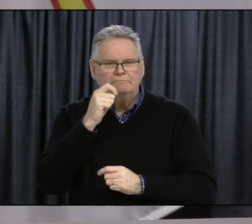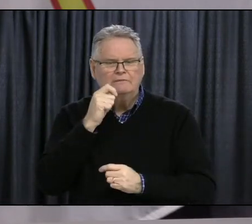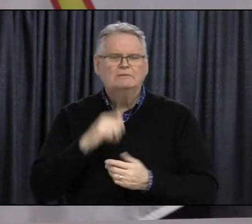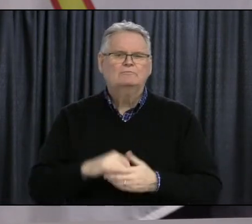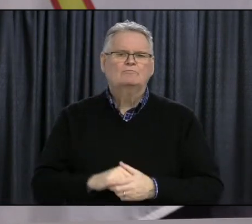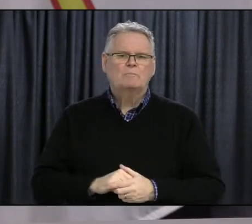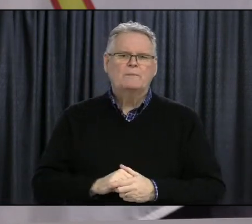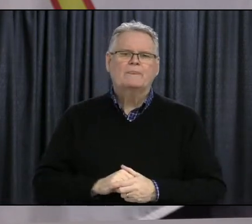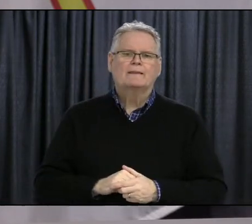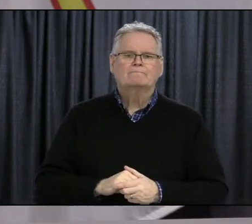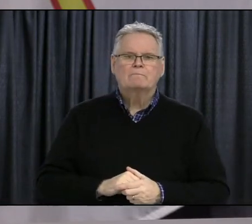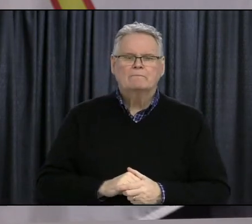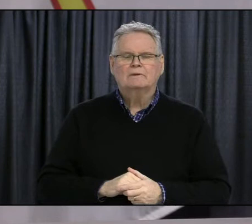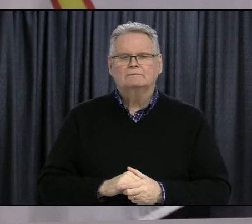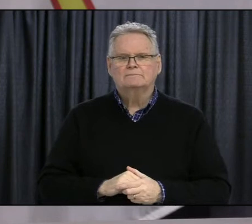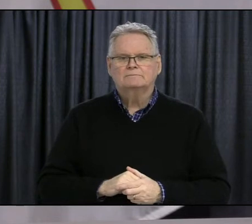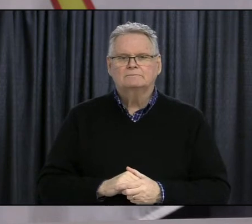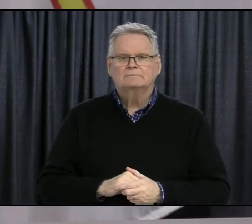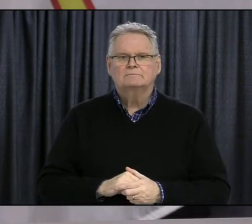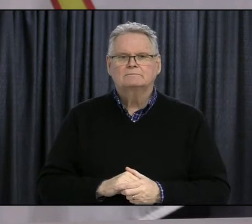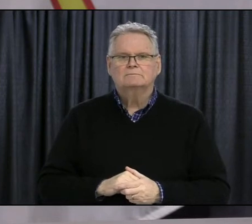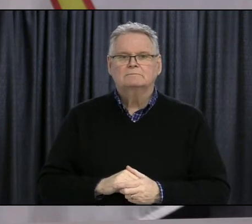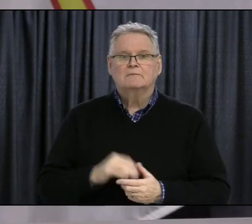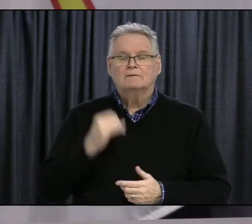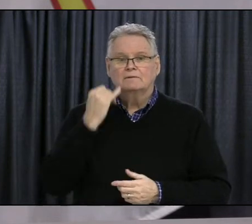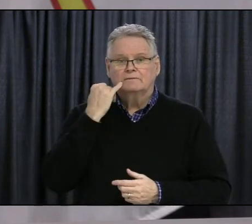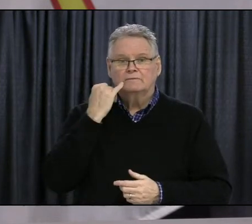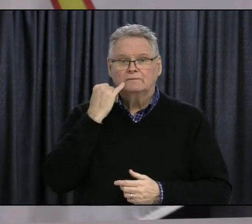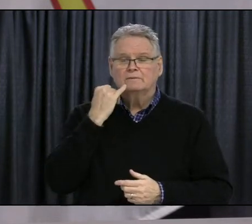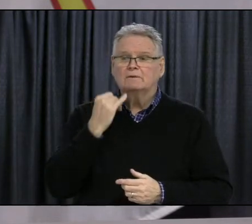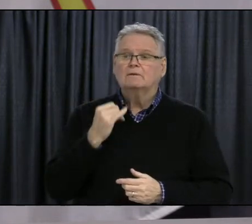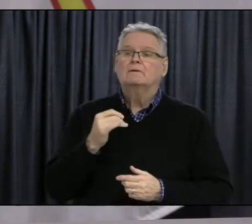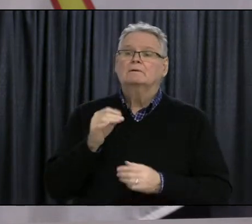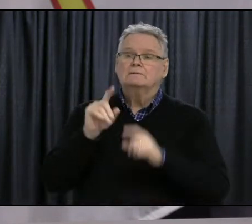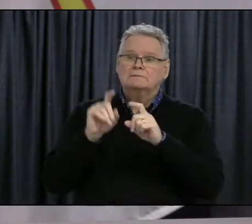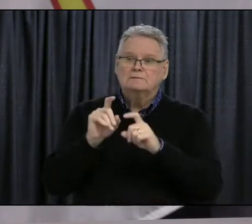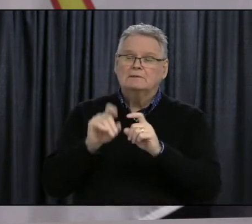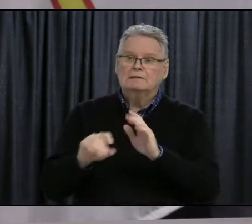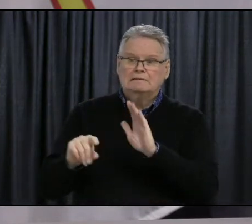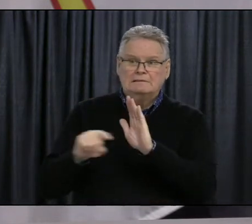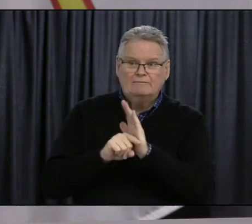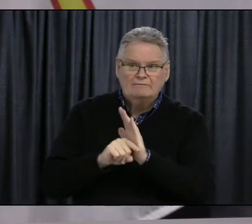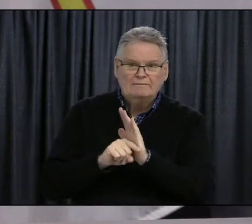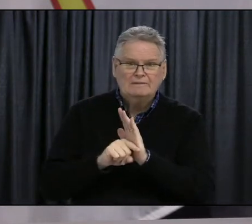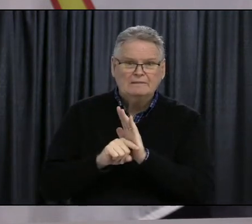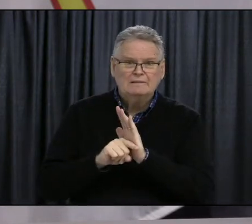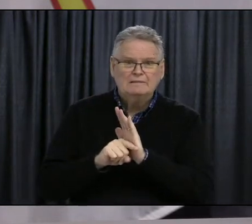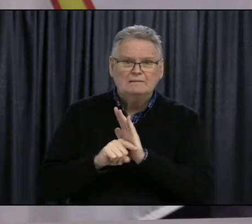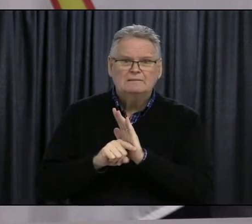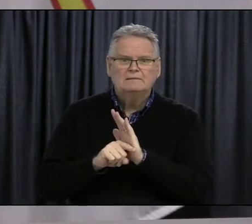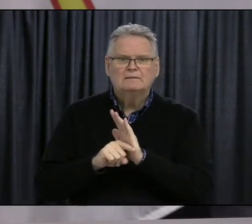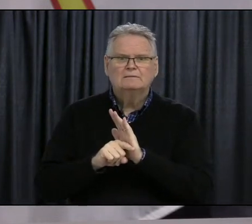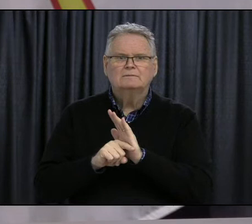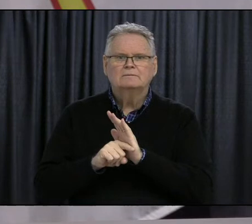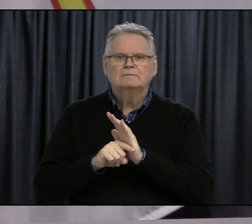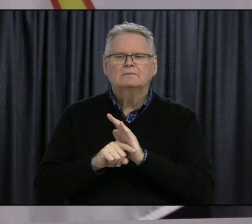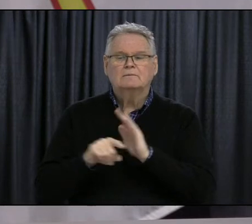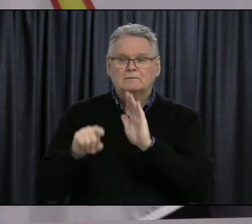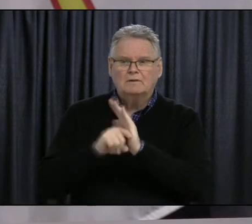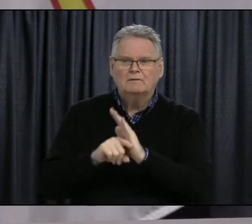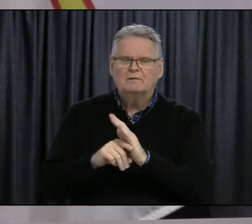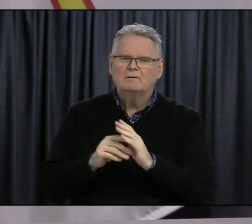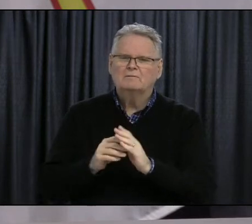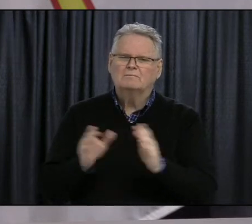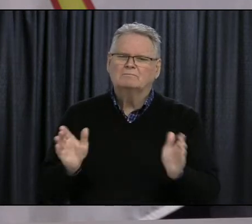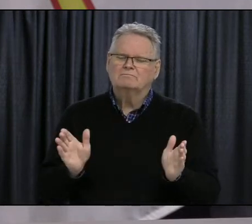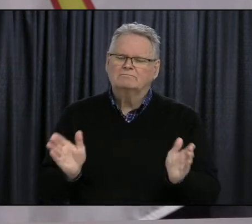And if your symptoms don't go away as quickly as you expect they should, or if they seem to worsen, then you should consider getting tested, or at least